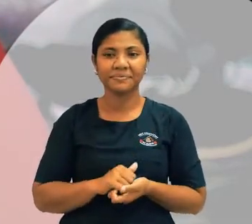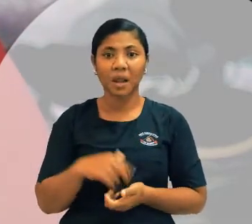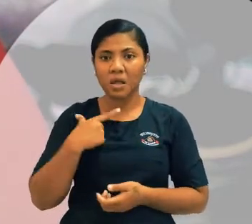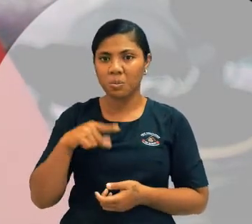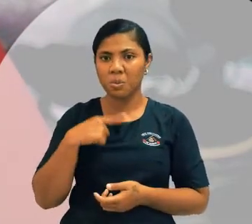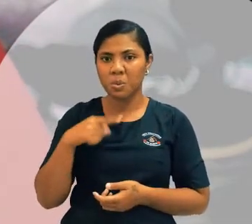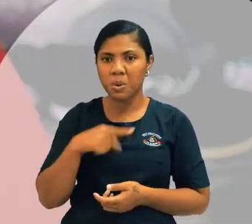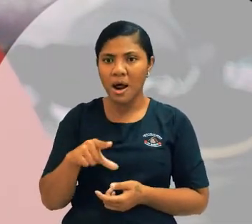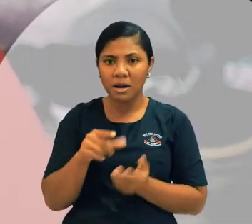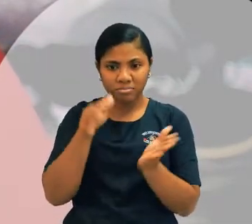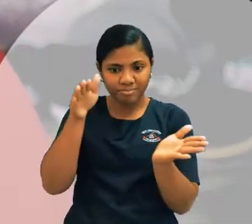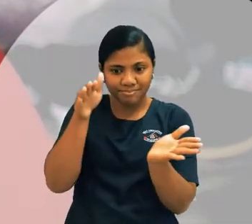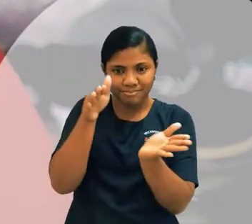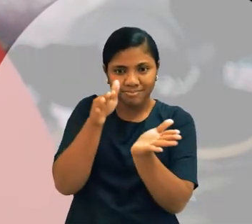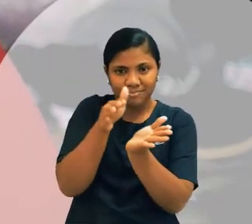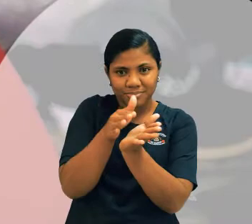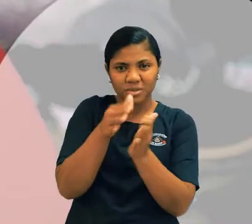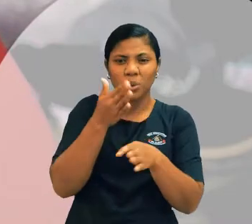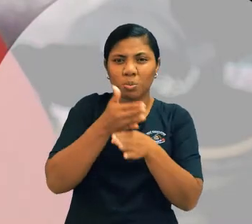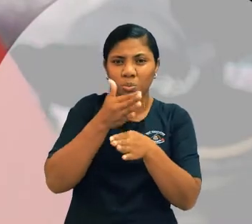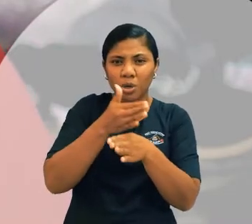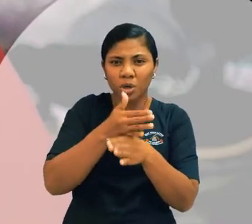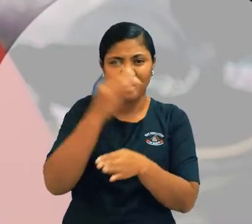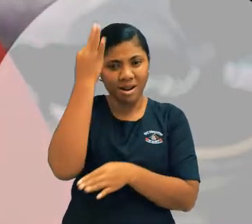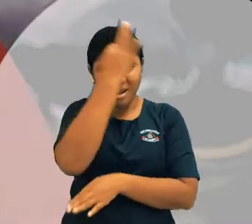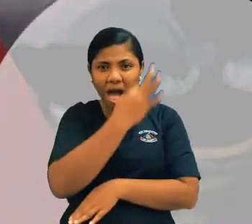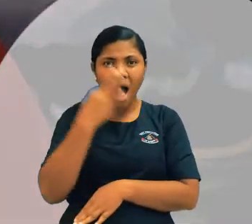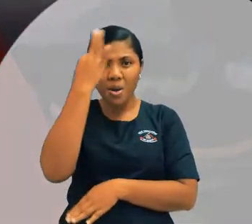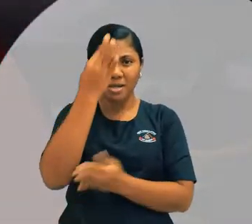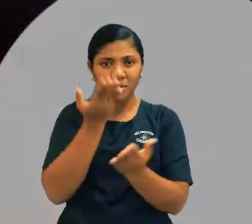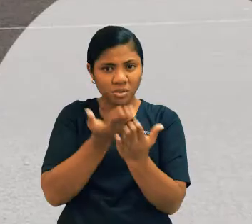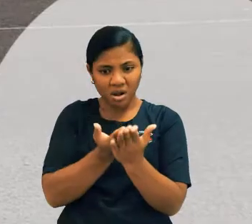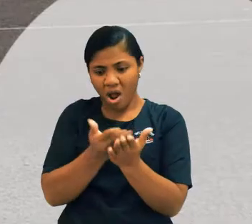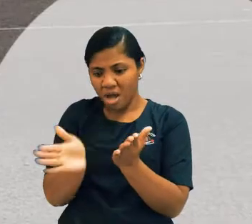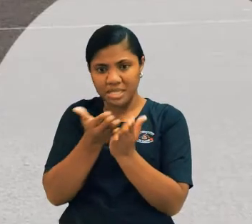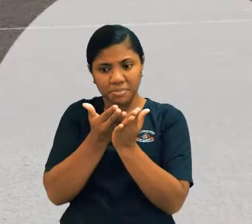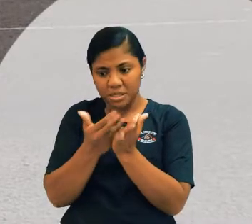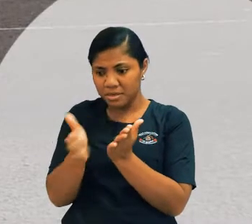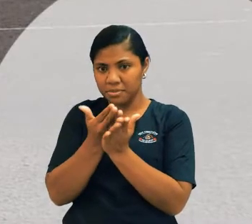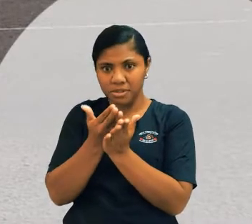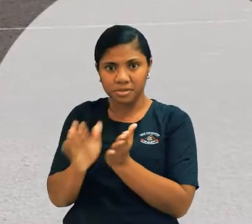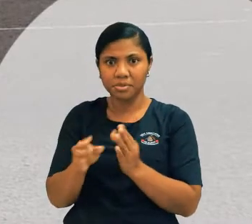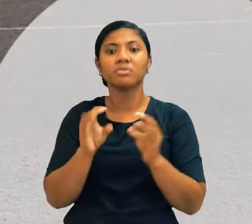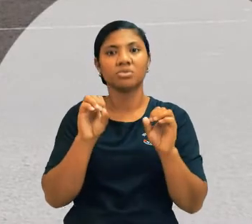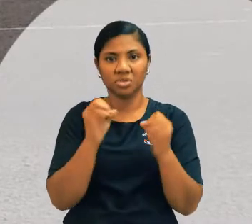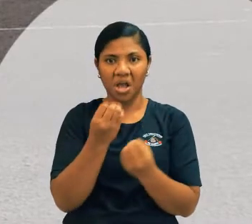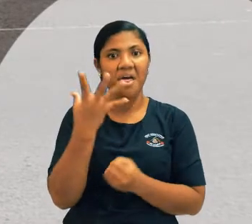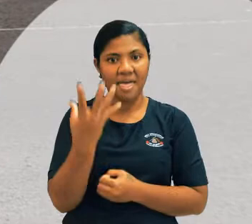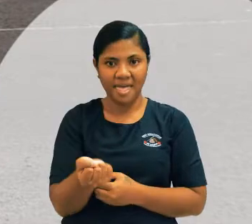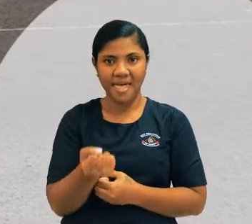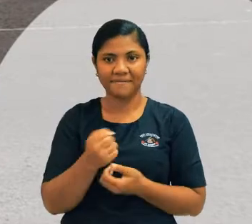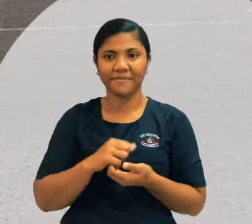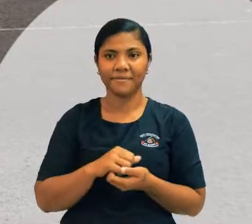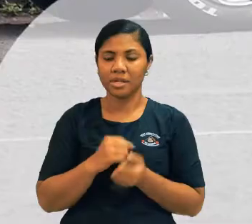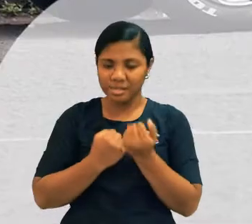family, so that's how we're managing at the moment. The tourism sector, which had been devastated by the measles epidemic, suffered a further